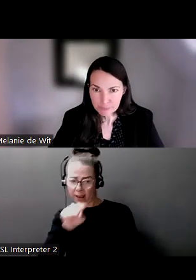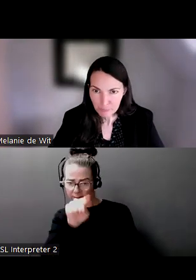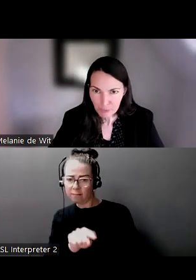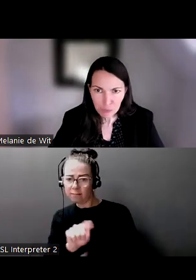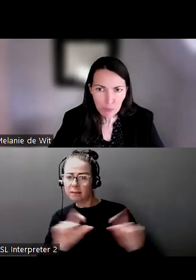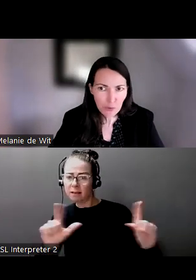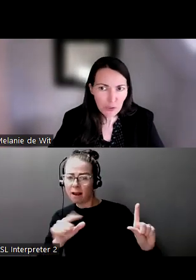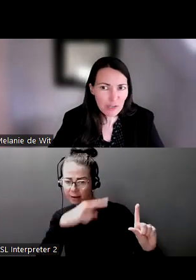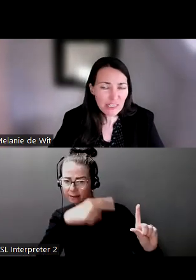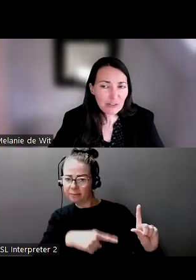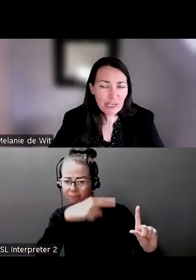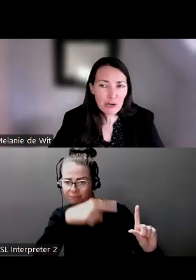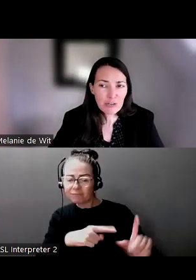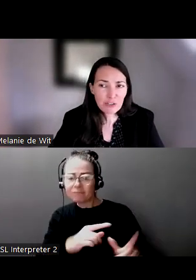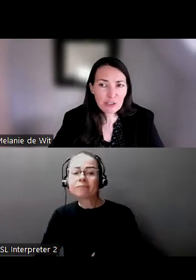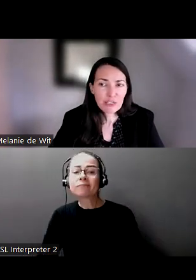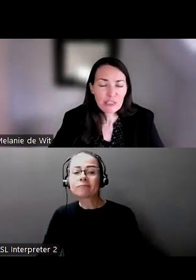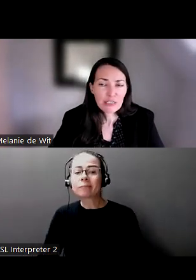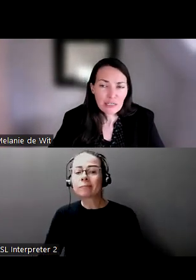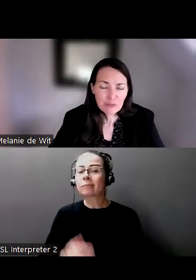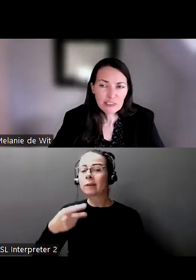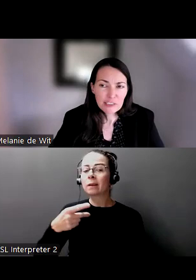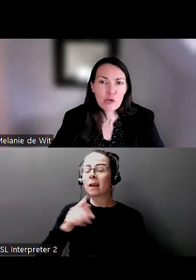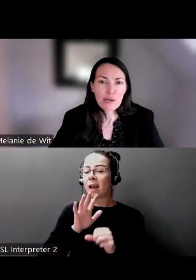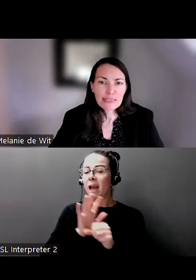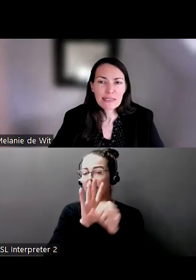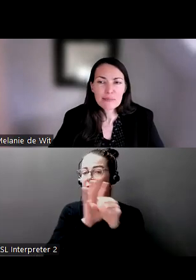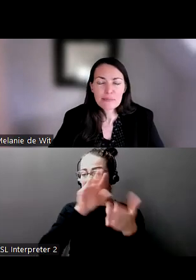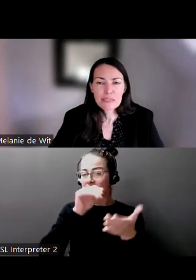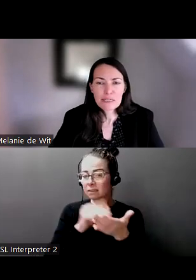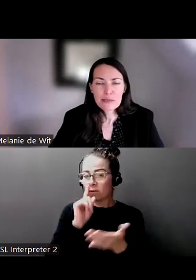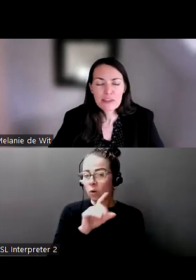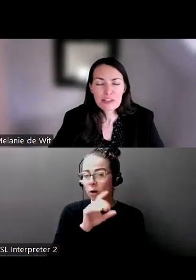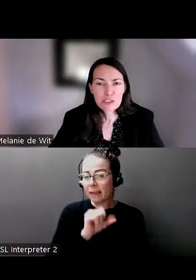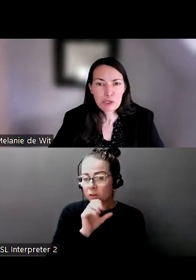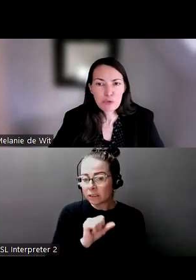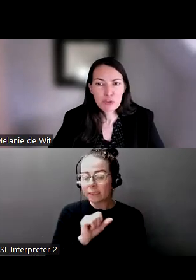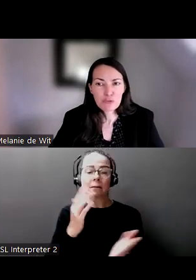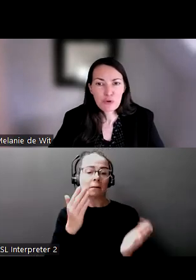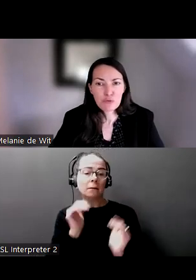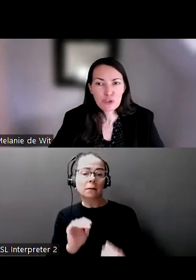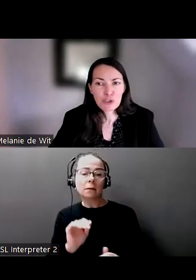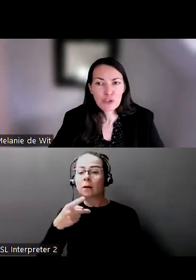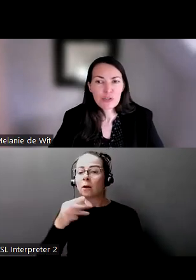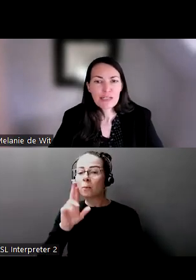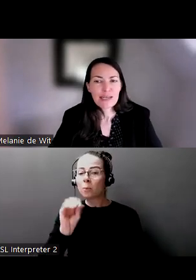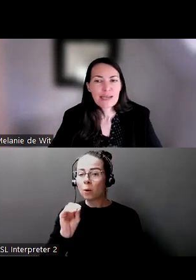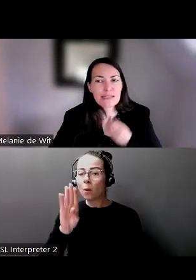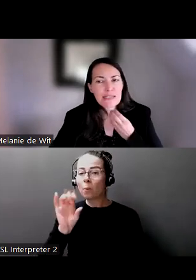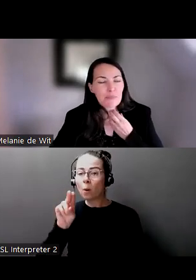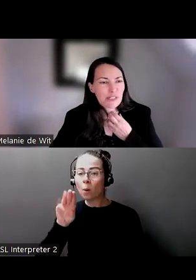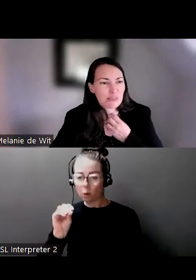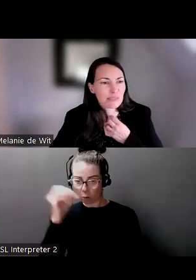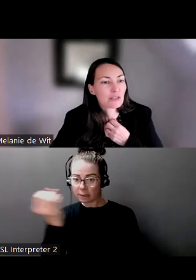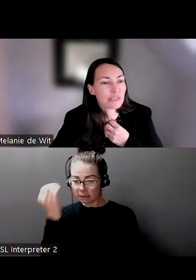organization. Pro Bono Ontario, if you're fairly low income, they'll do one over the phone for you.